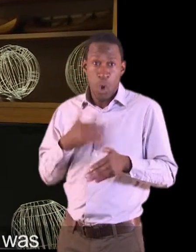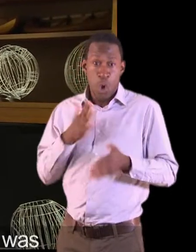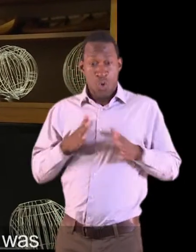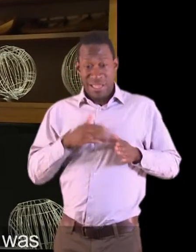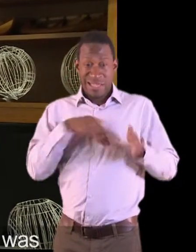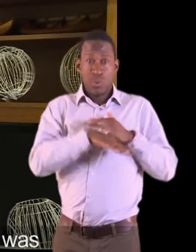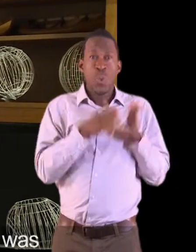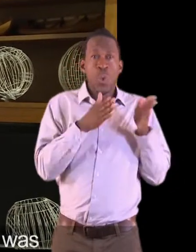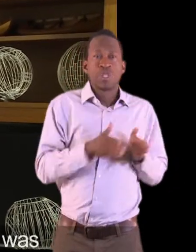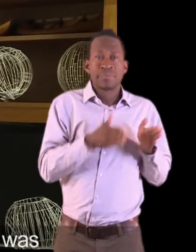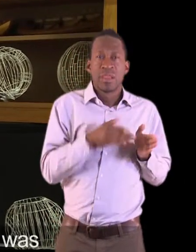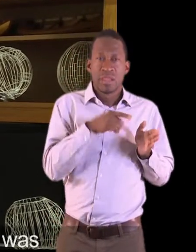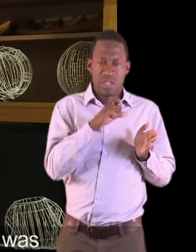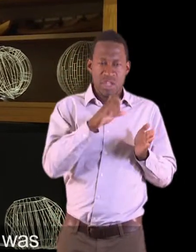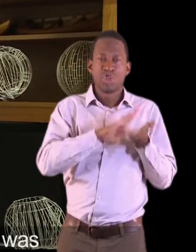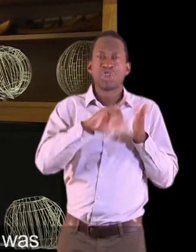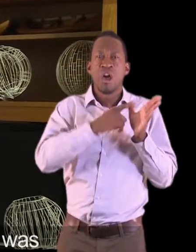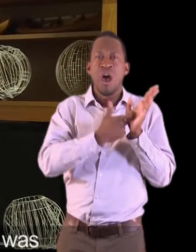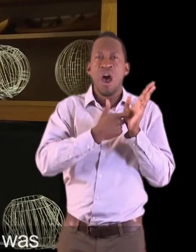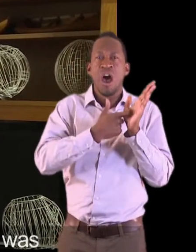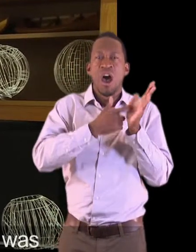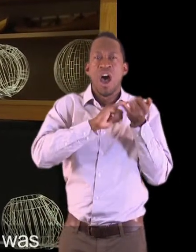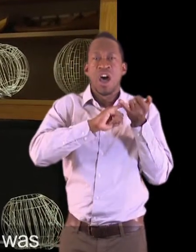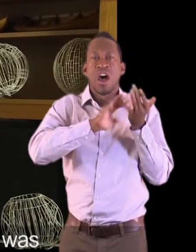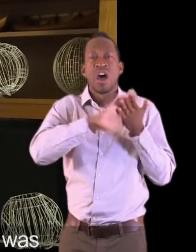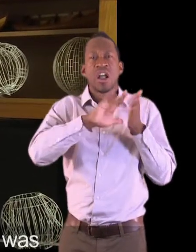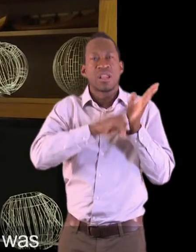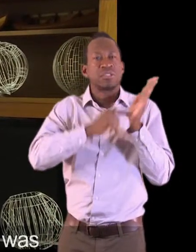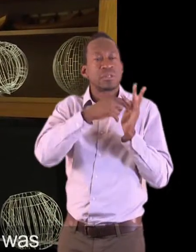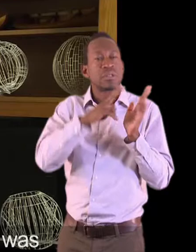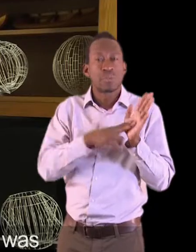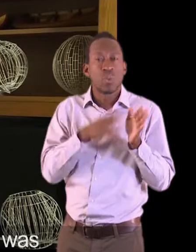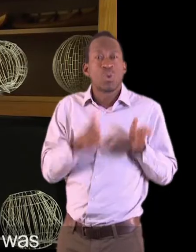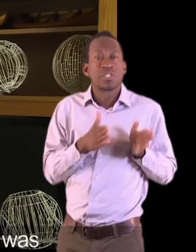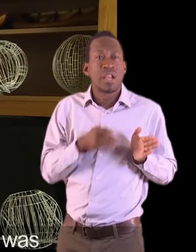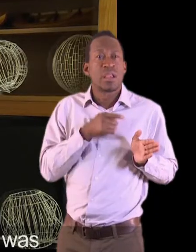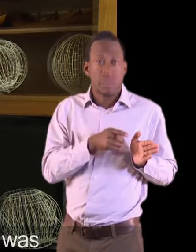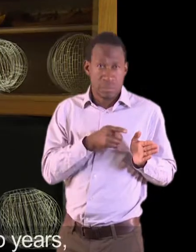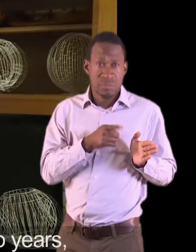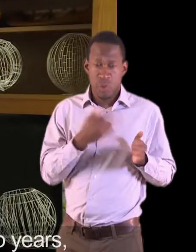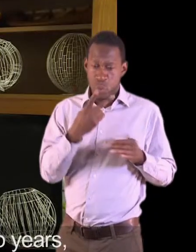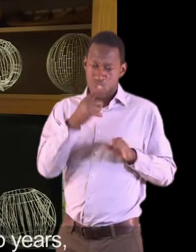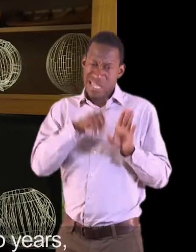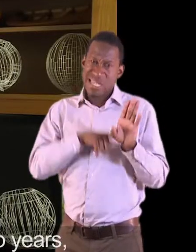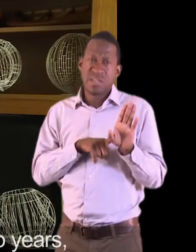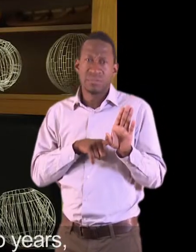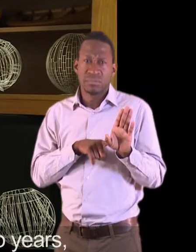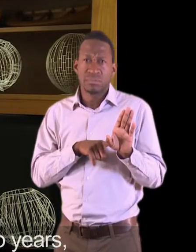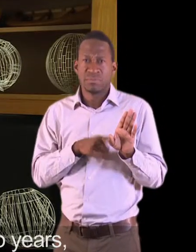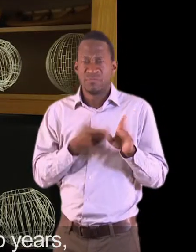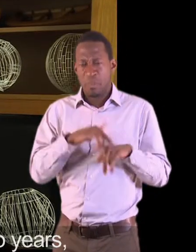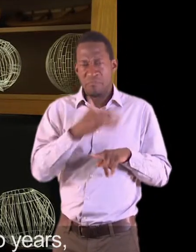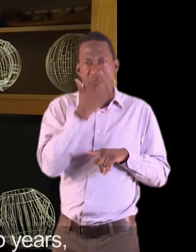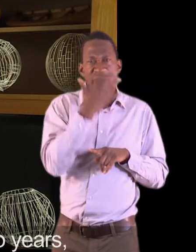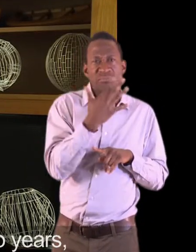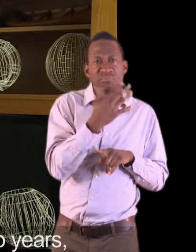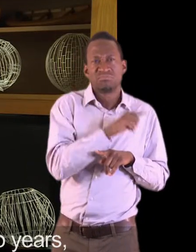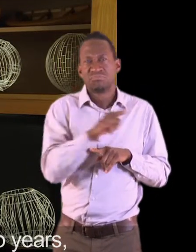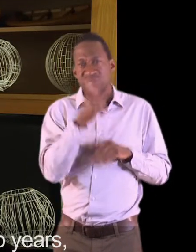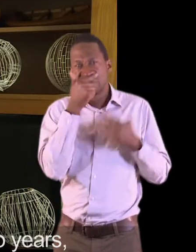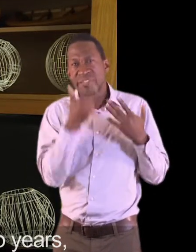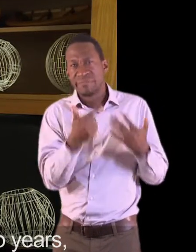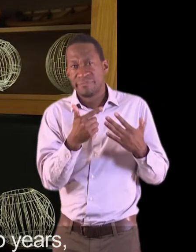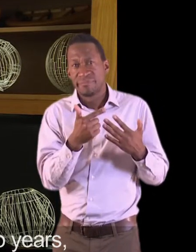and when she did die, I was already in Carshalton Hospital. I was there all over for